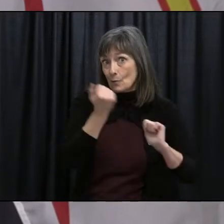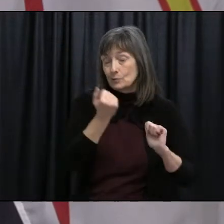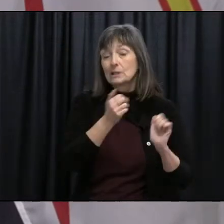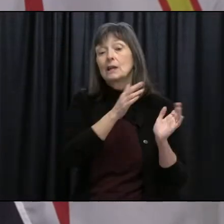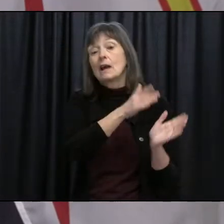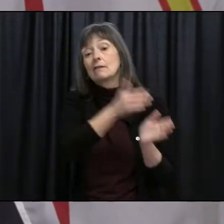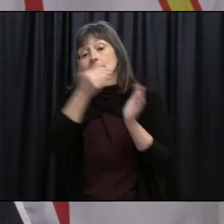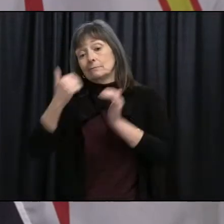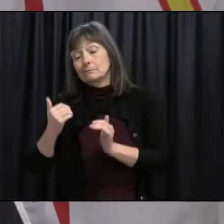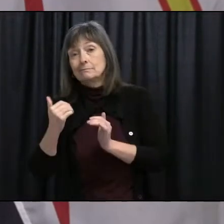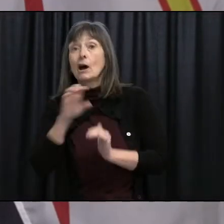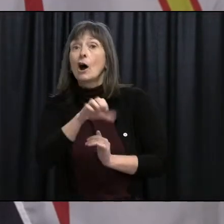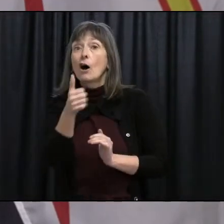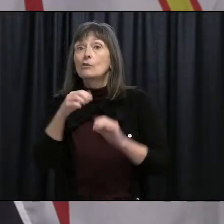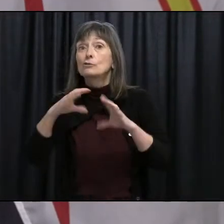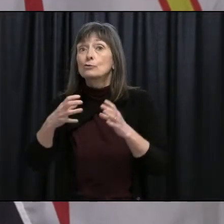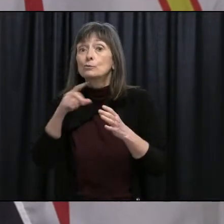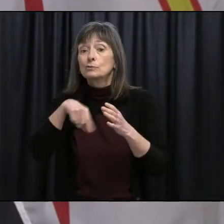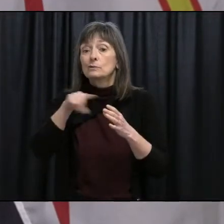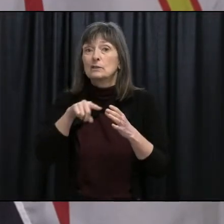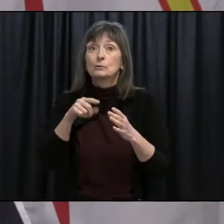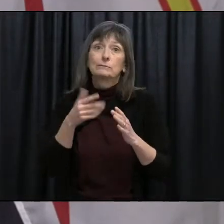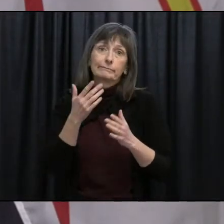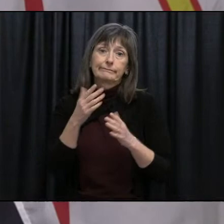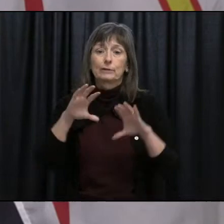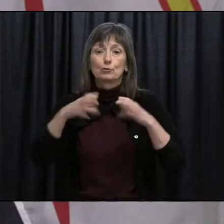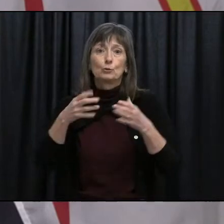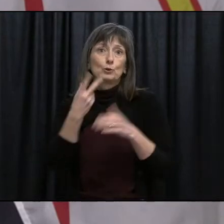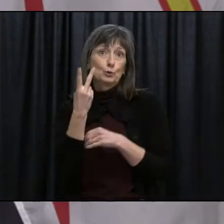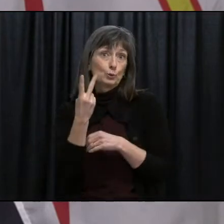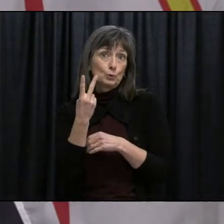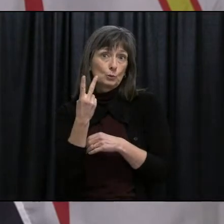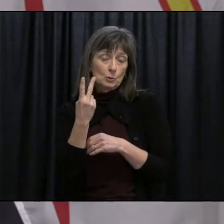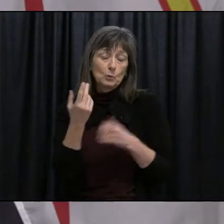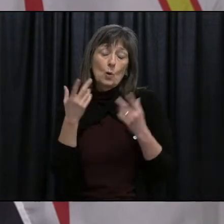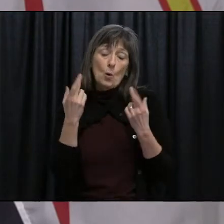more vulnerable groups in phase 2.